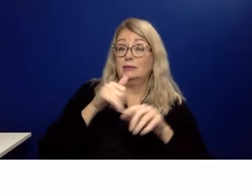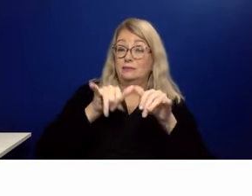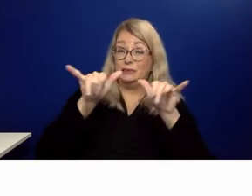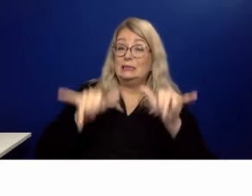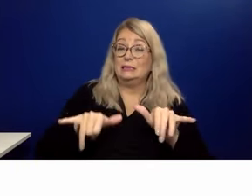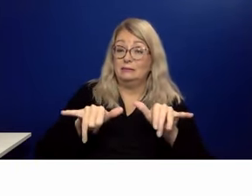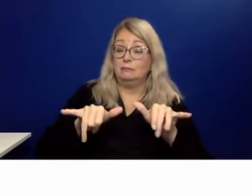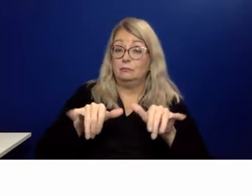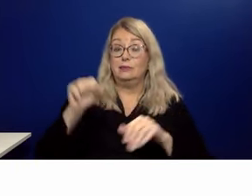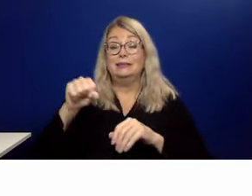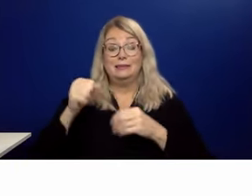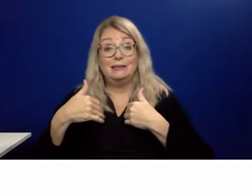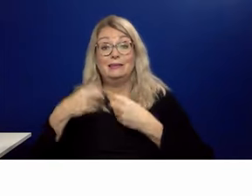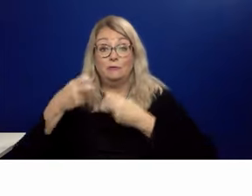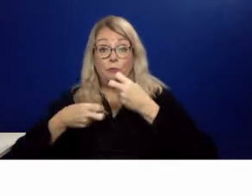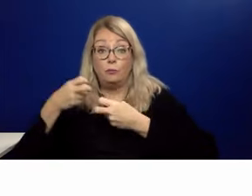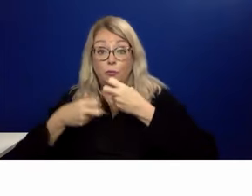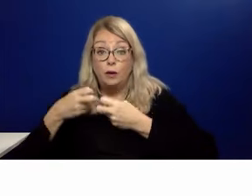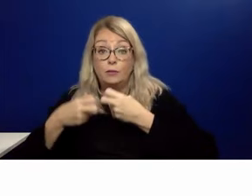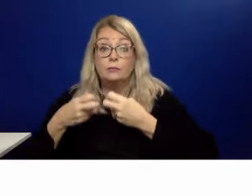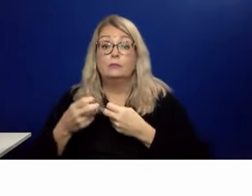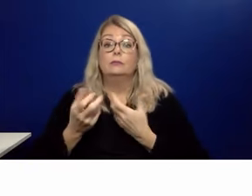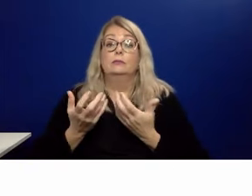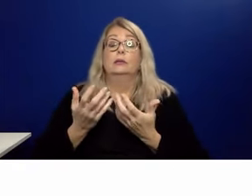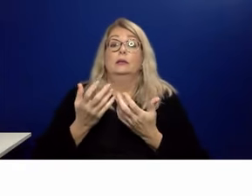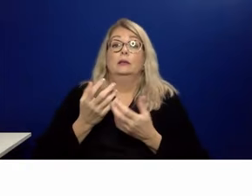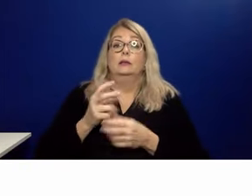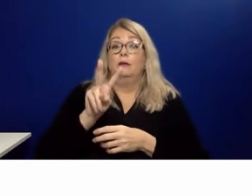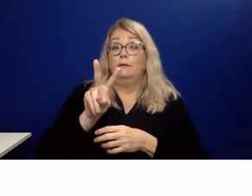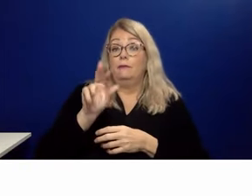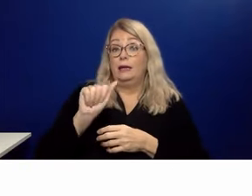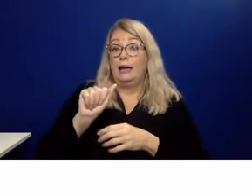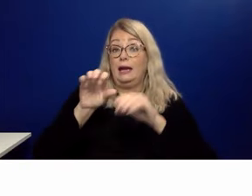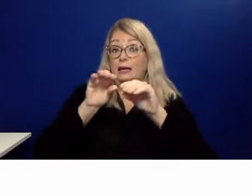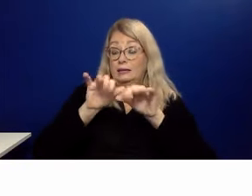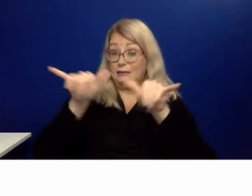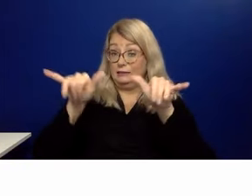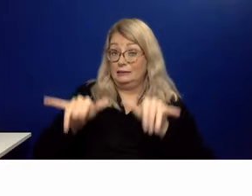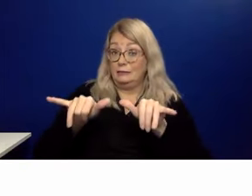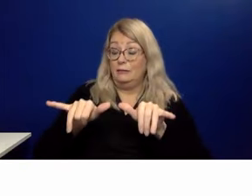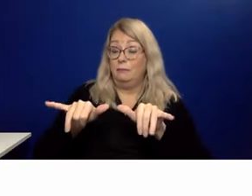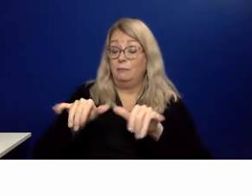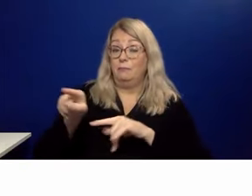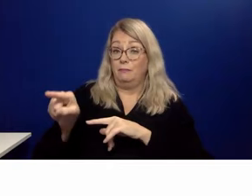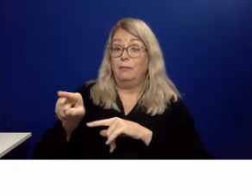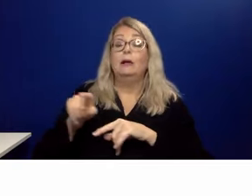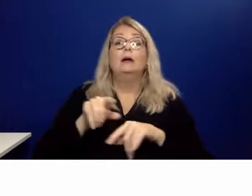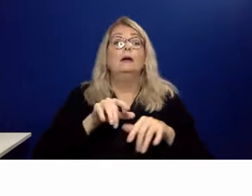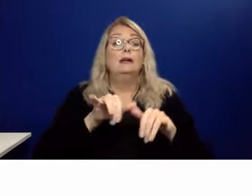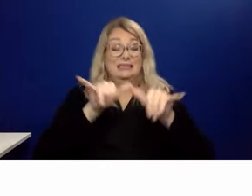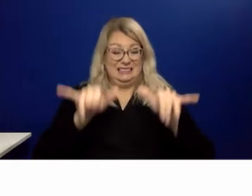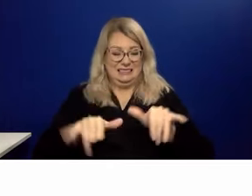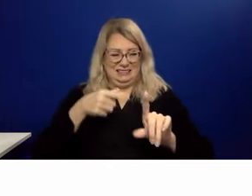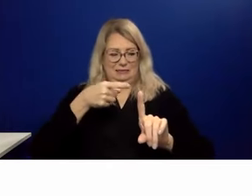right? Some aren't as good as the VA system, as Becky Slayton mentioned, right? But that system